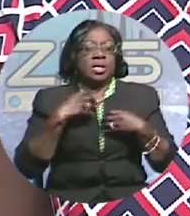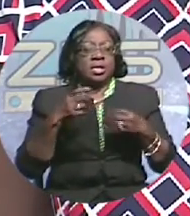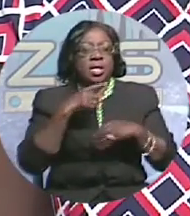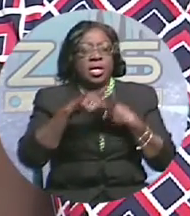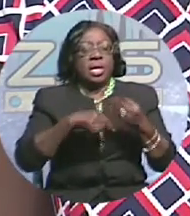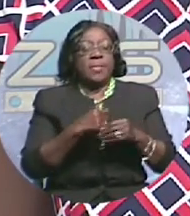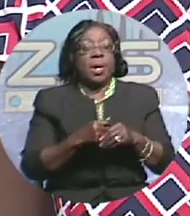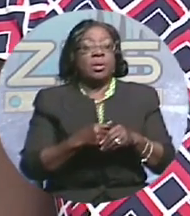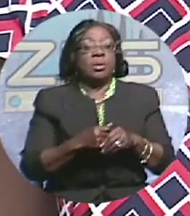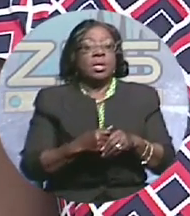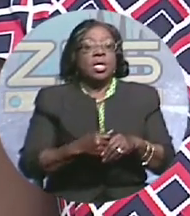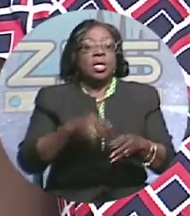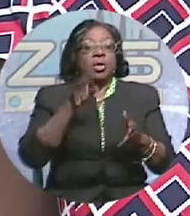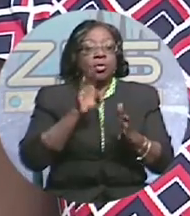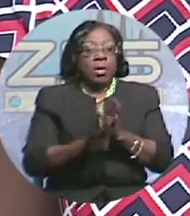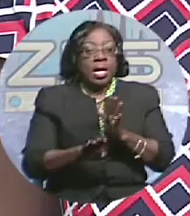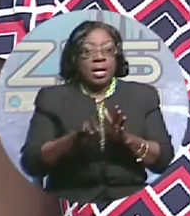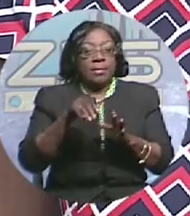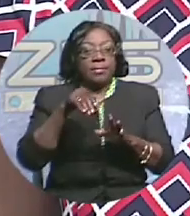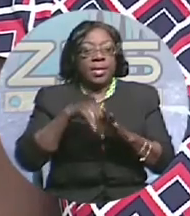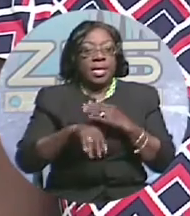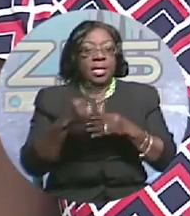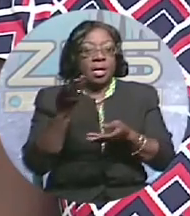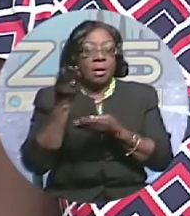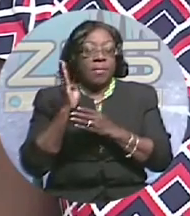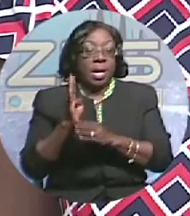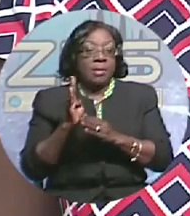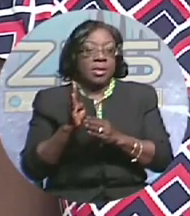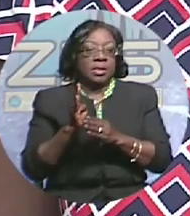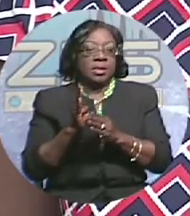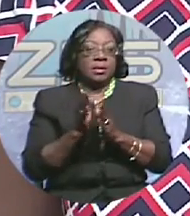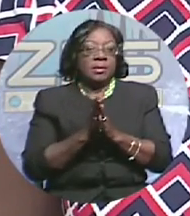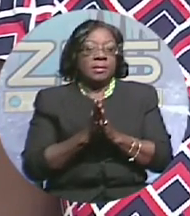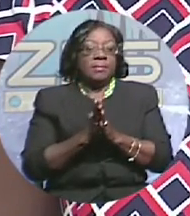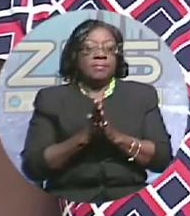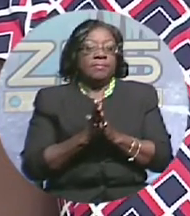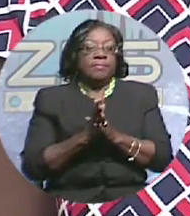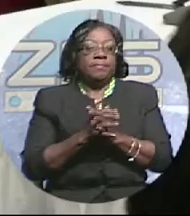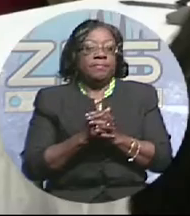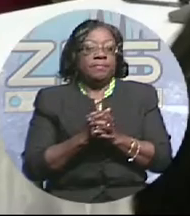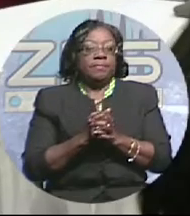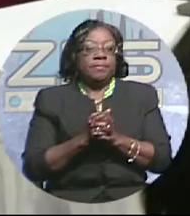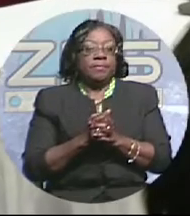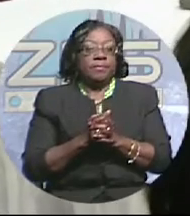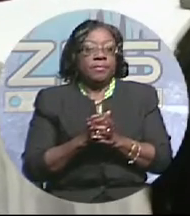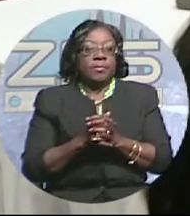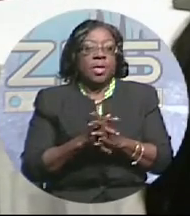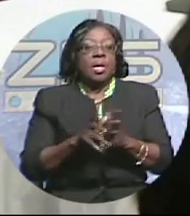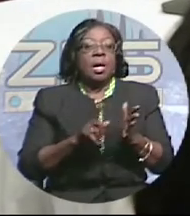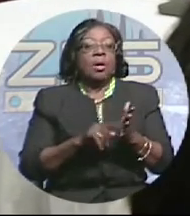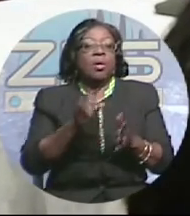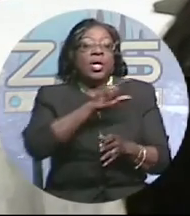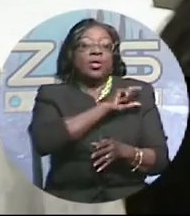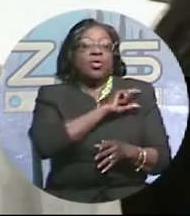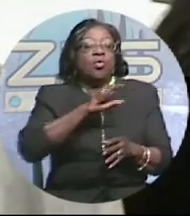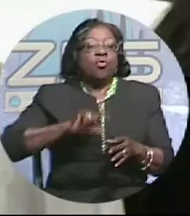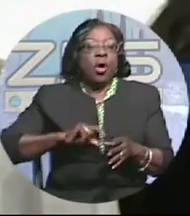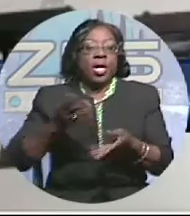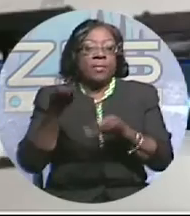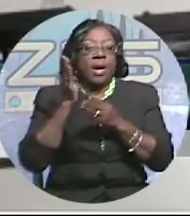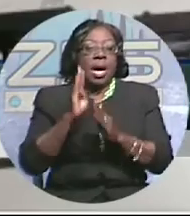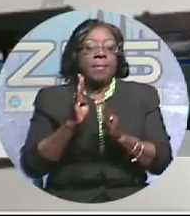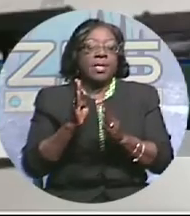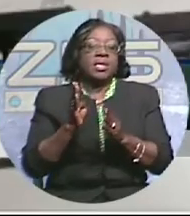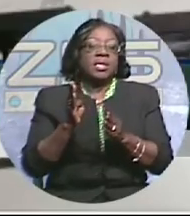the focus is on firearms smuggling. Altavis Munnings has details. According to the Royal Bahamas Police Force's